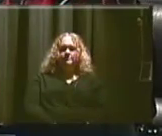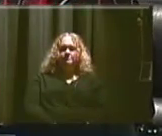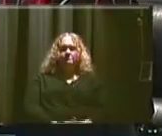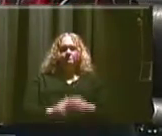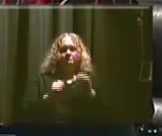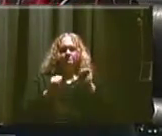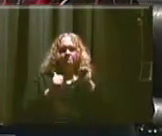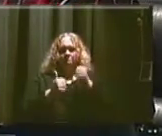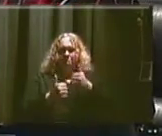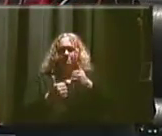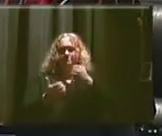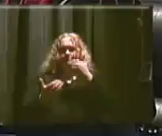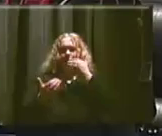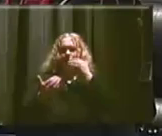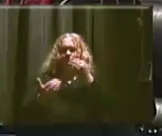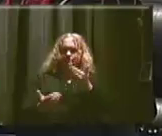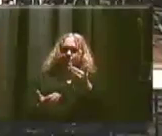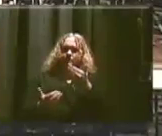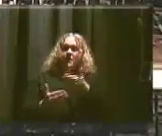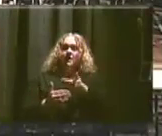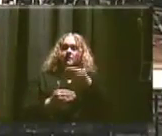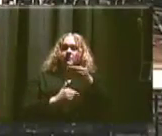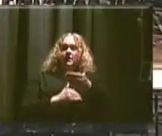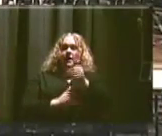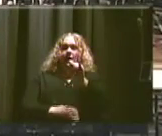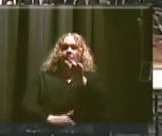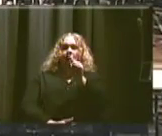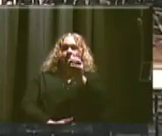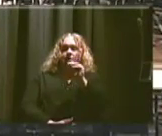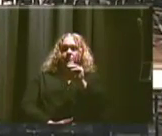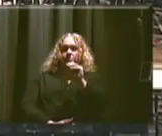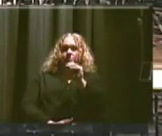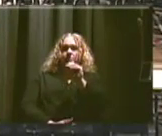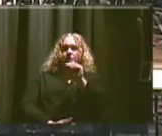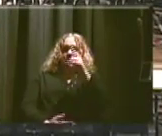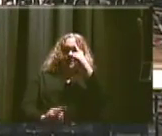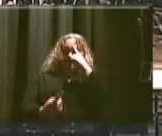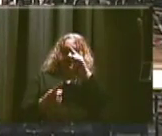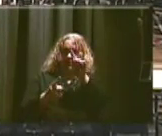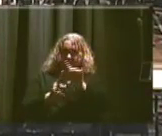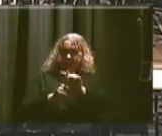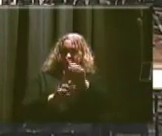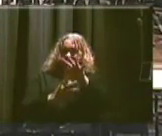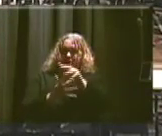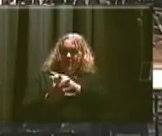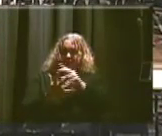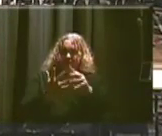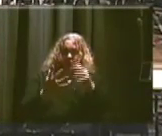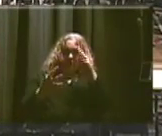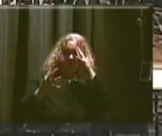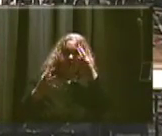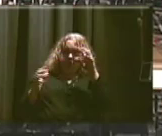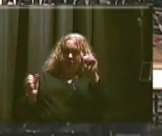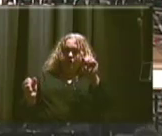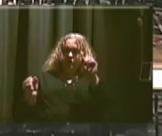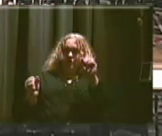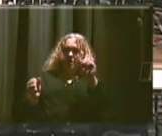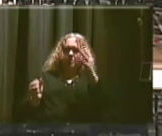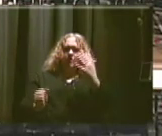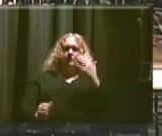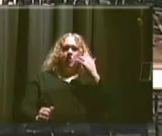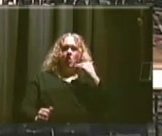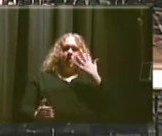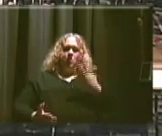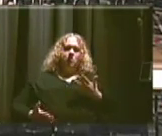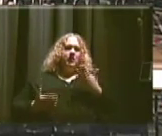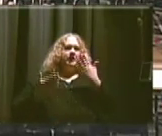Great. Thank you. The next item is the consent calendar. Dr. Hargens earlier recommended